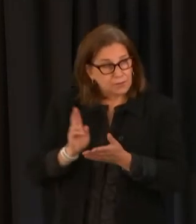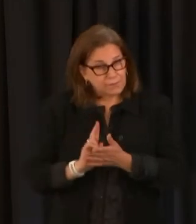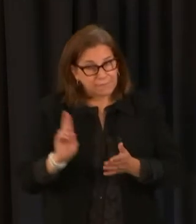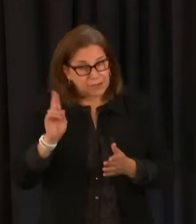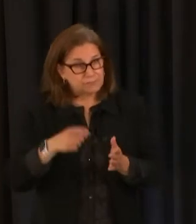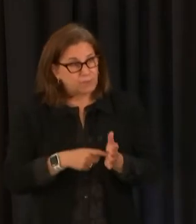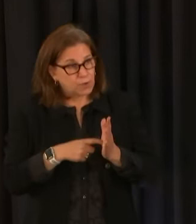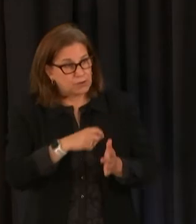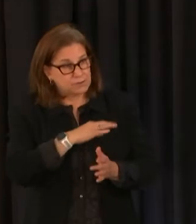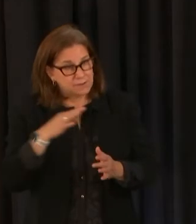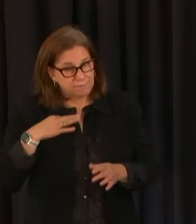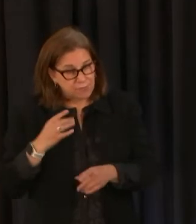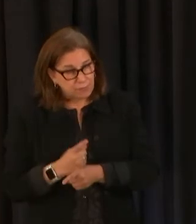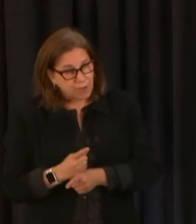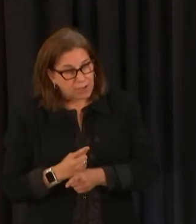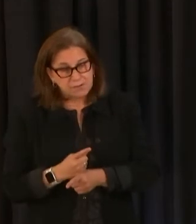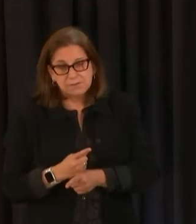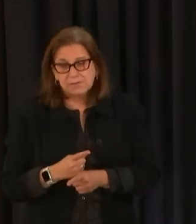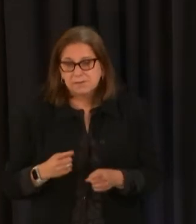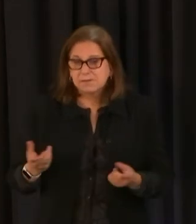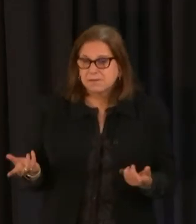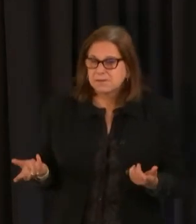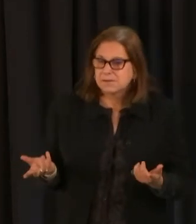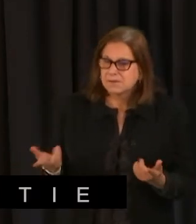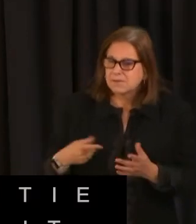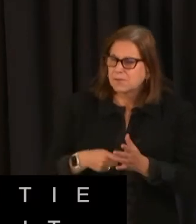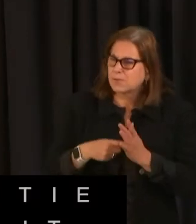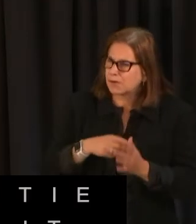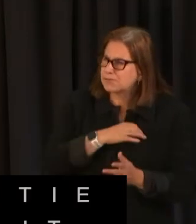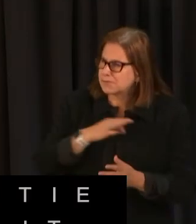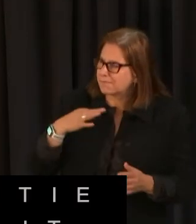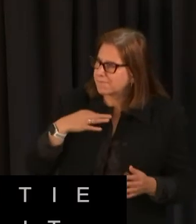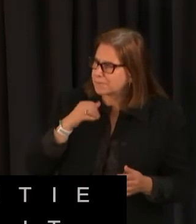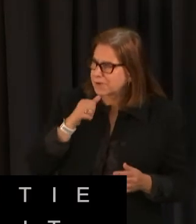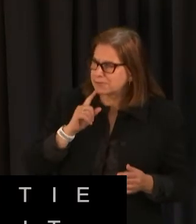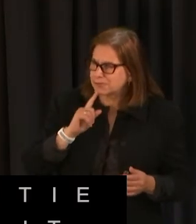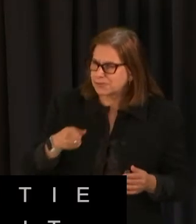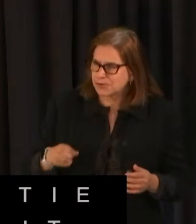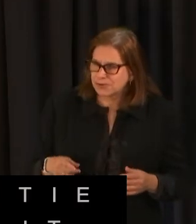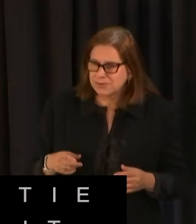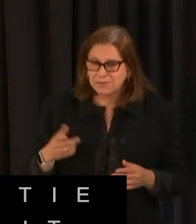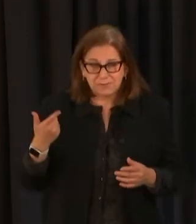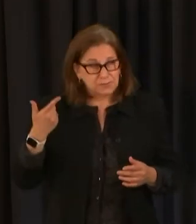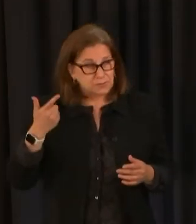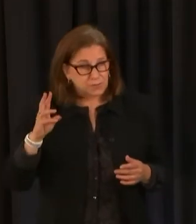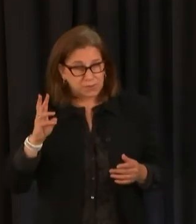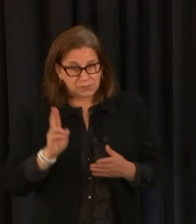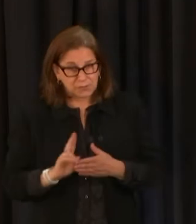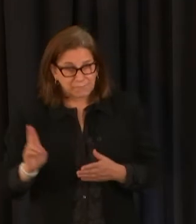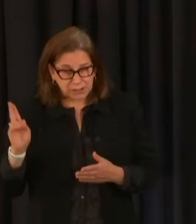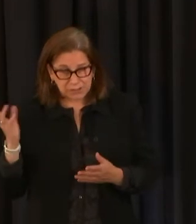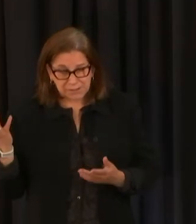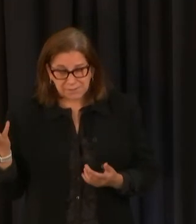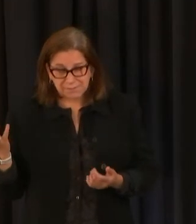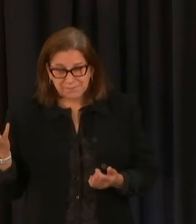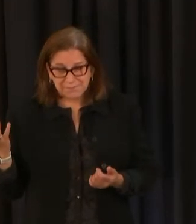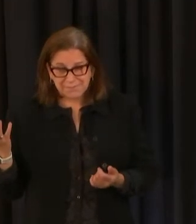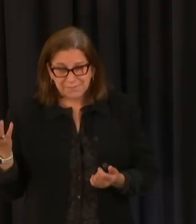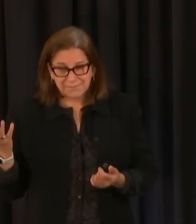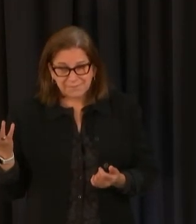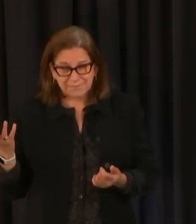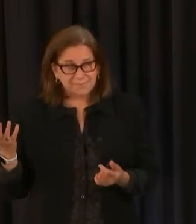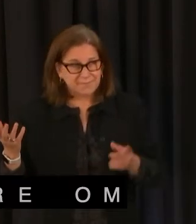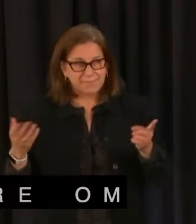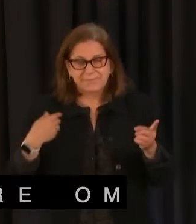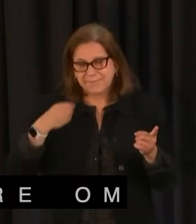it too. Would you? I'm not aware of them requiring staff, but I know that they're announced that today. focused on students. And let me tell you why